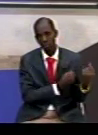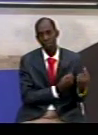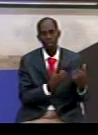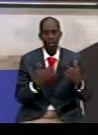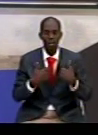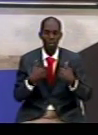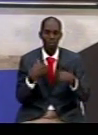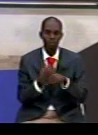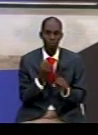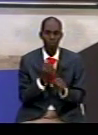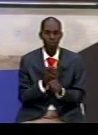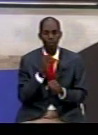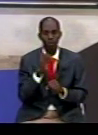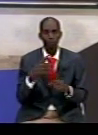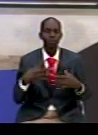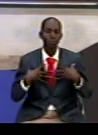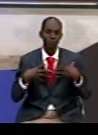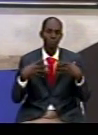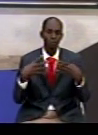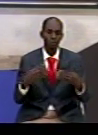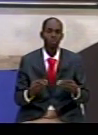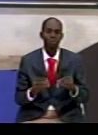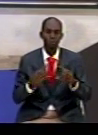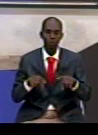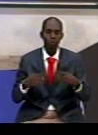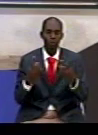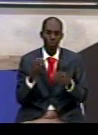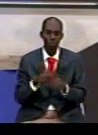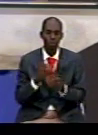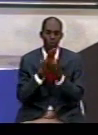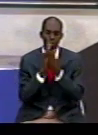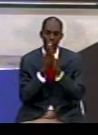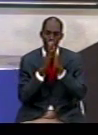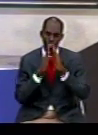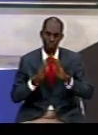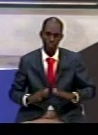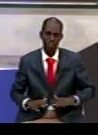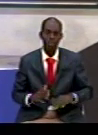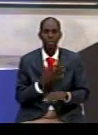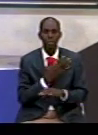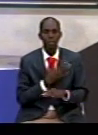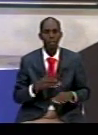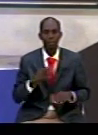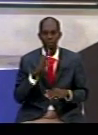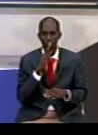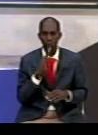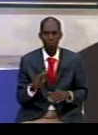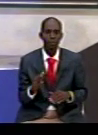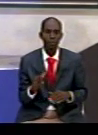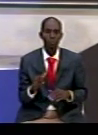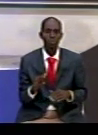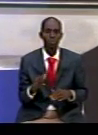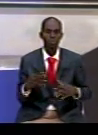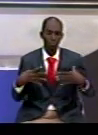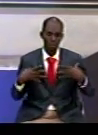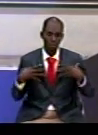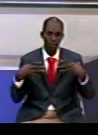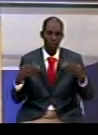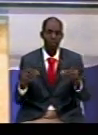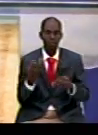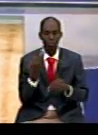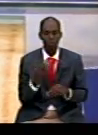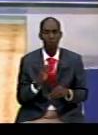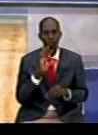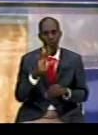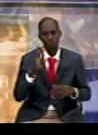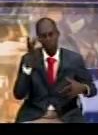has made thee whole. Go in peace and be whole of thy plague.